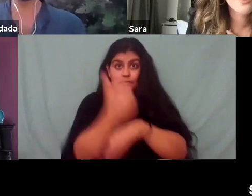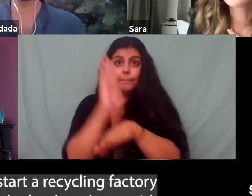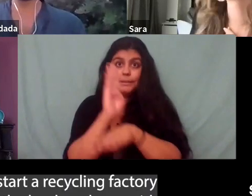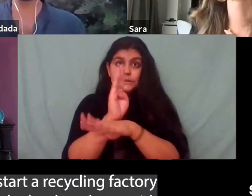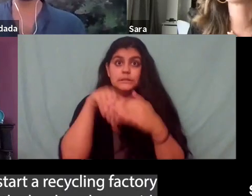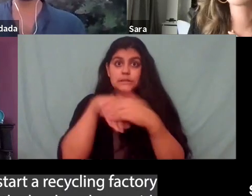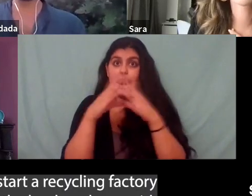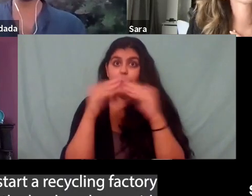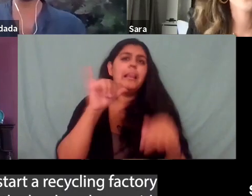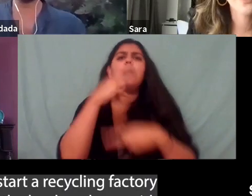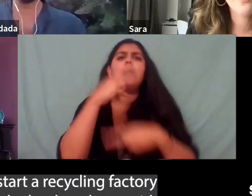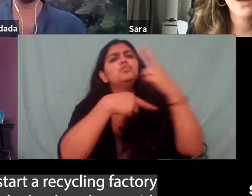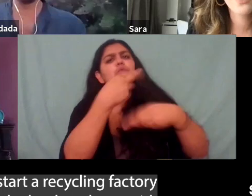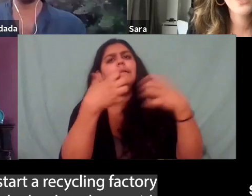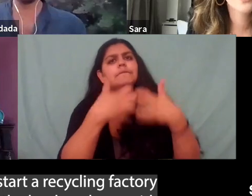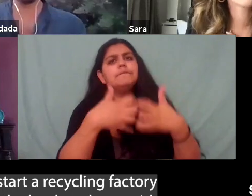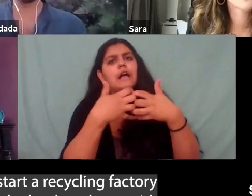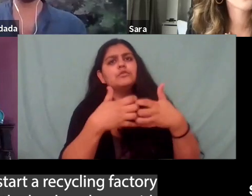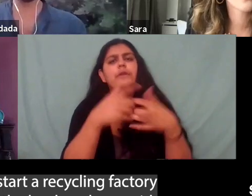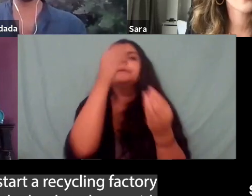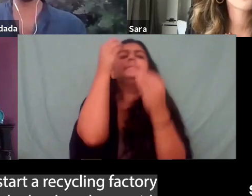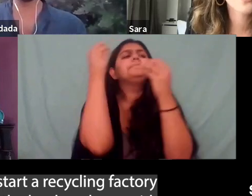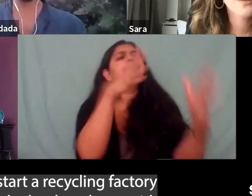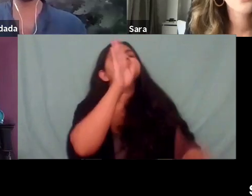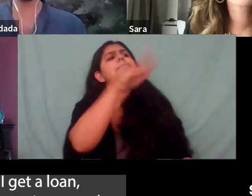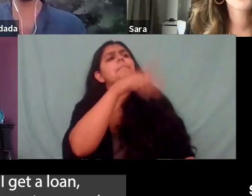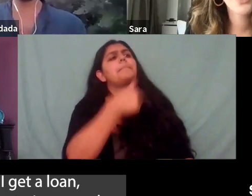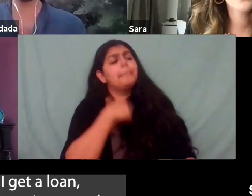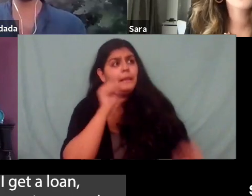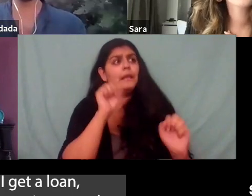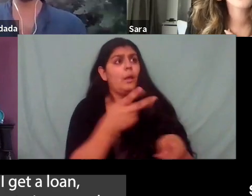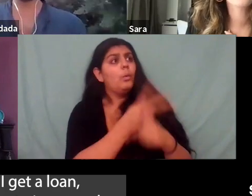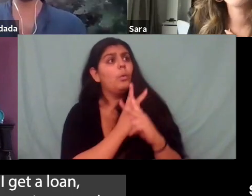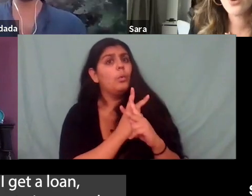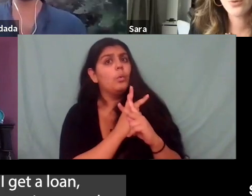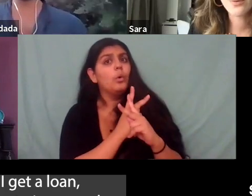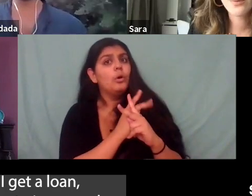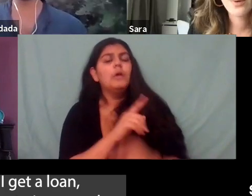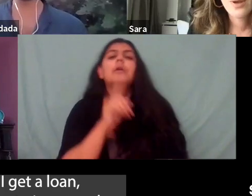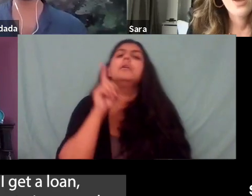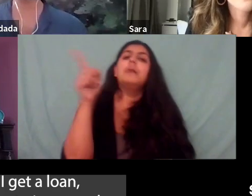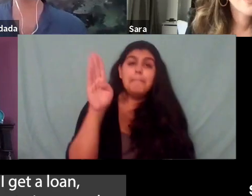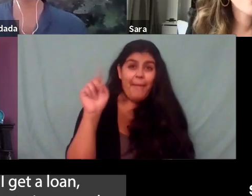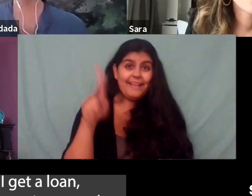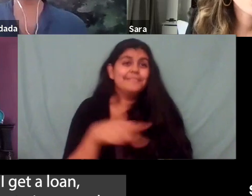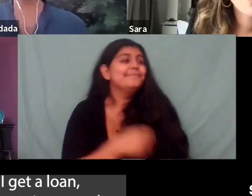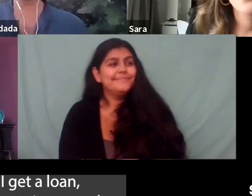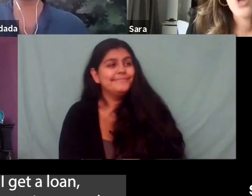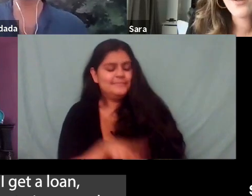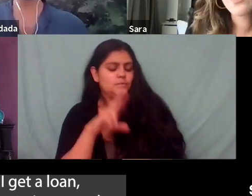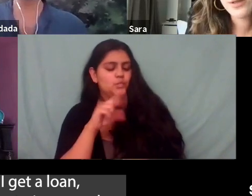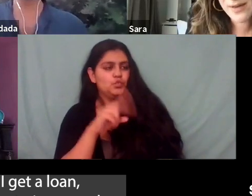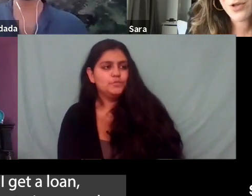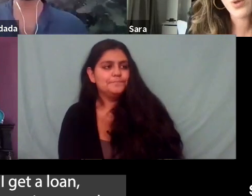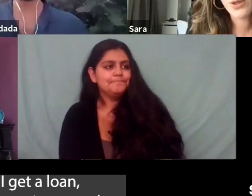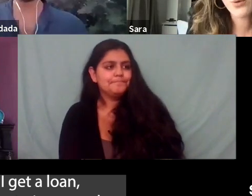Lebanon, like you wanted to start a recycling factory and you went to the bank and you said, could I get a loan? They would